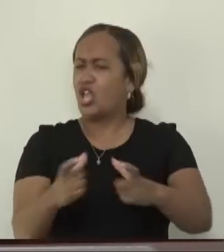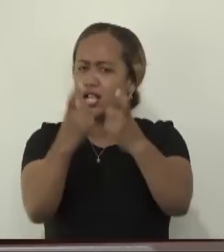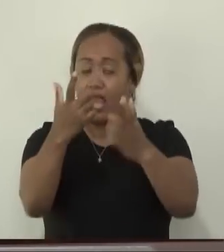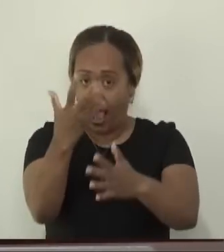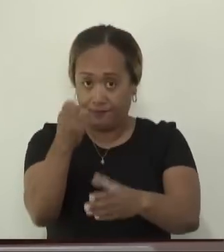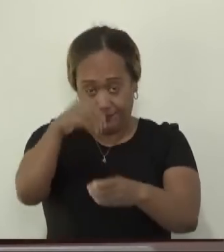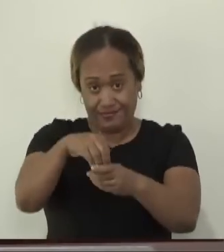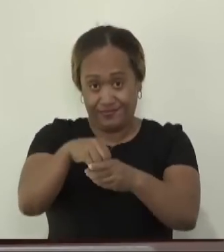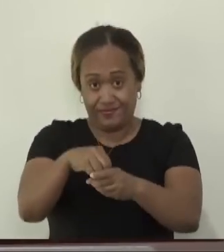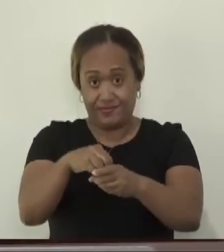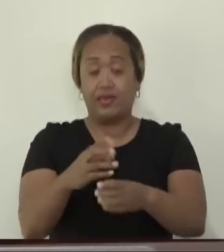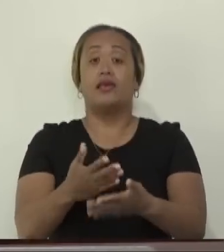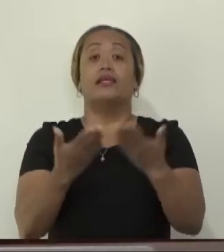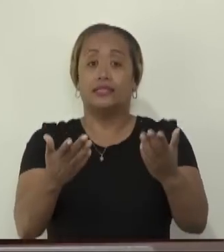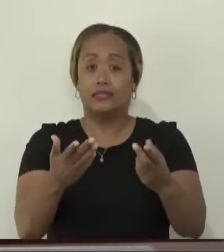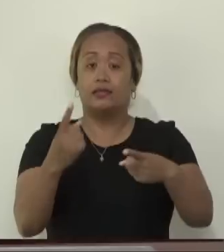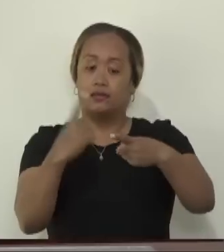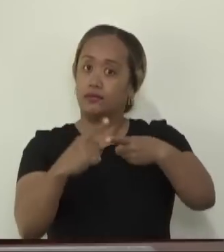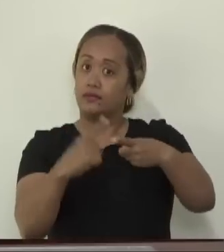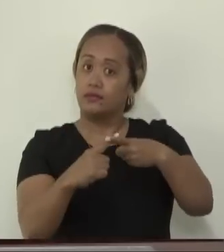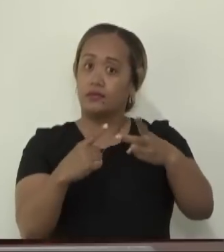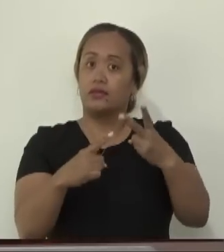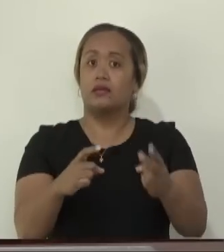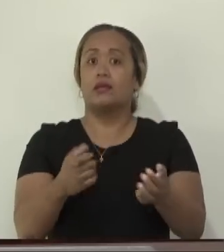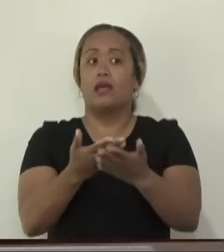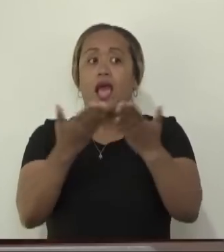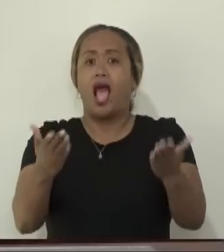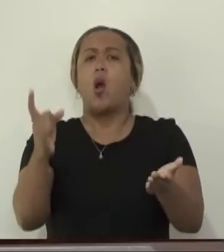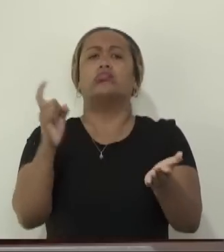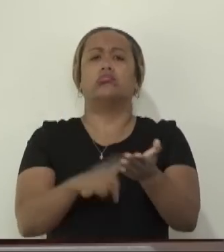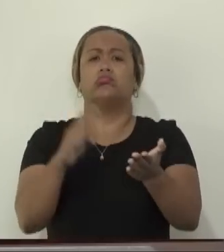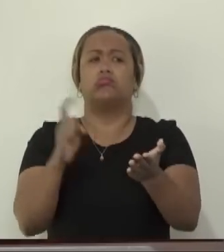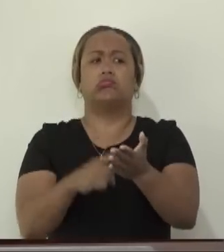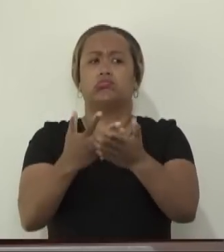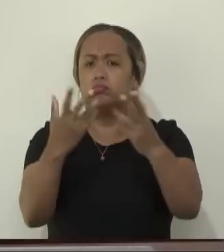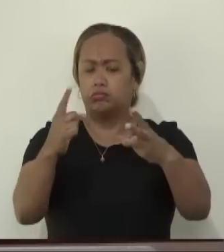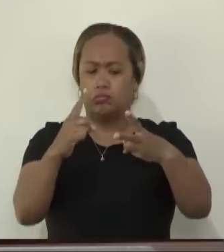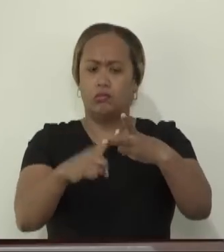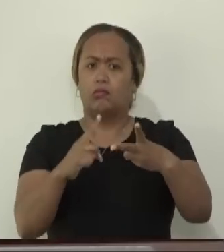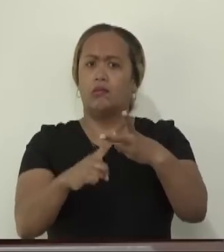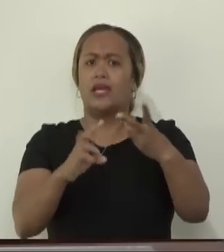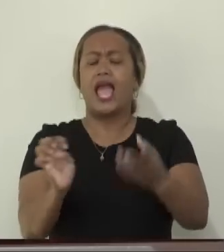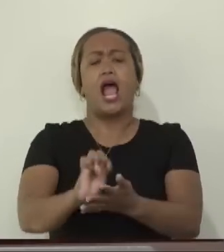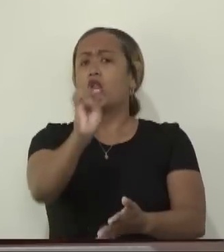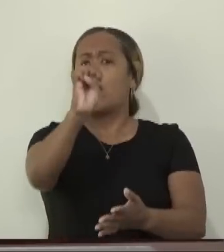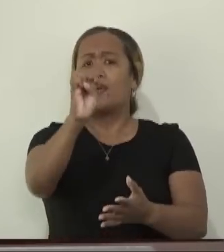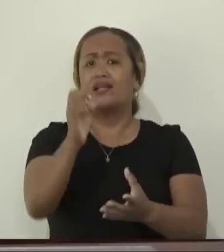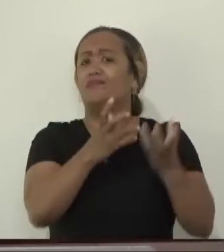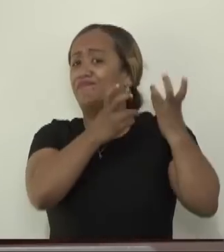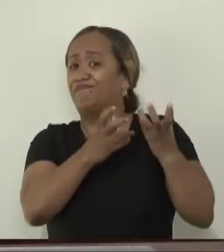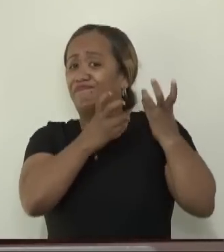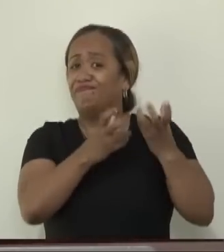us. Foremost, our debt burden. Secondly, economic constraints